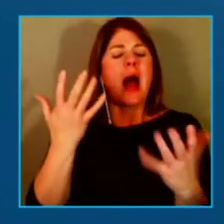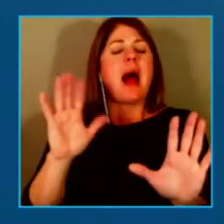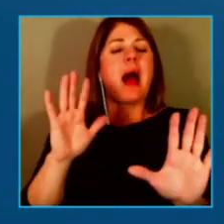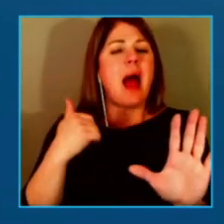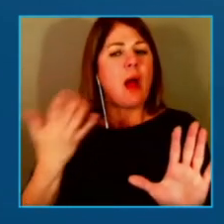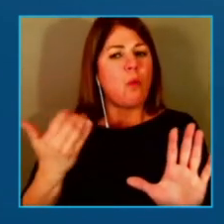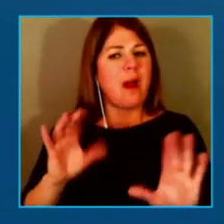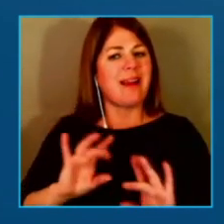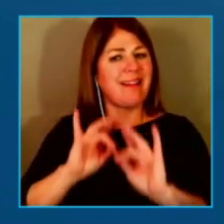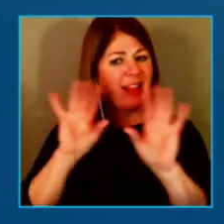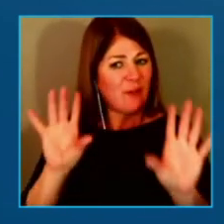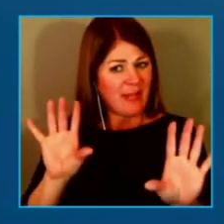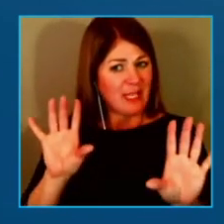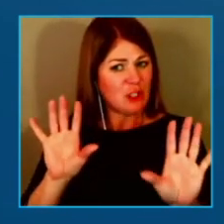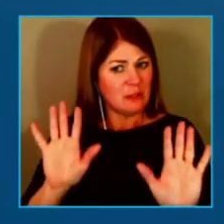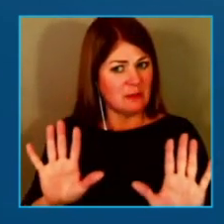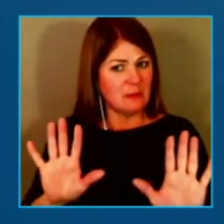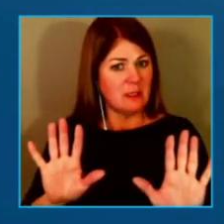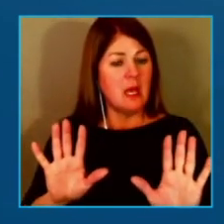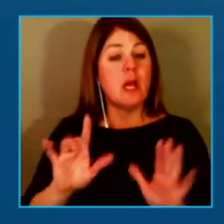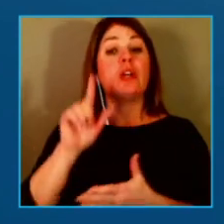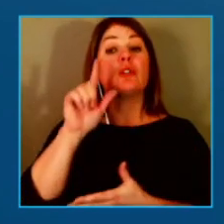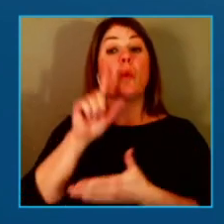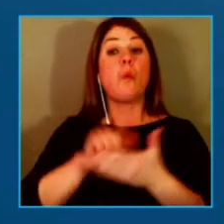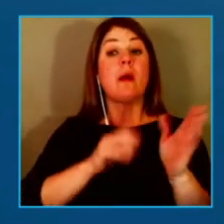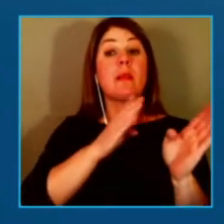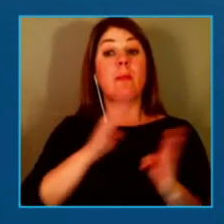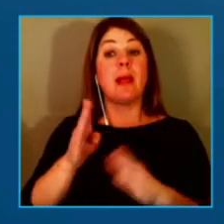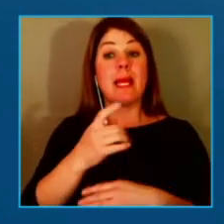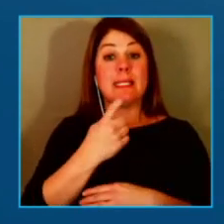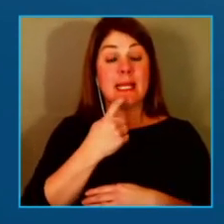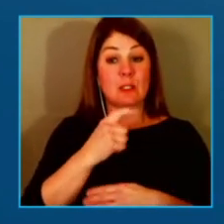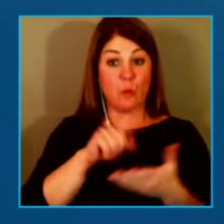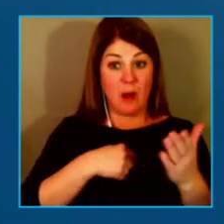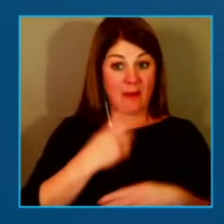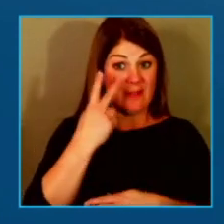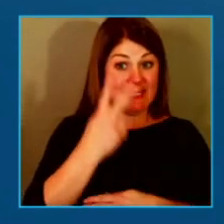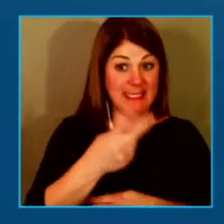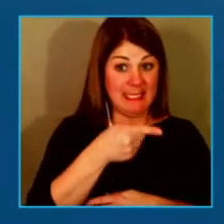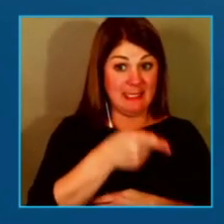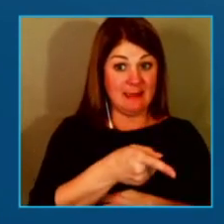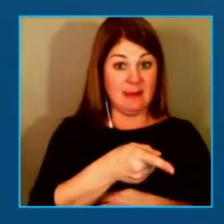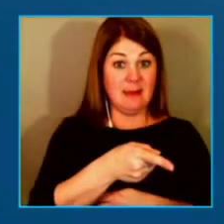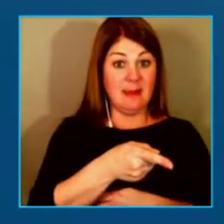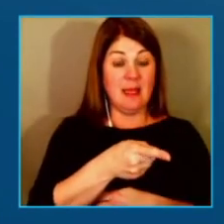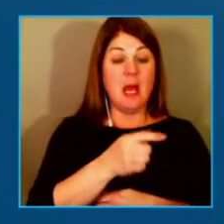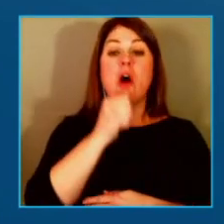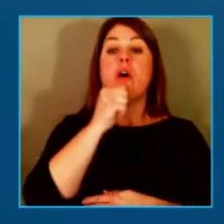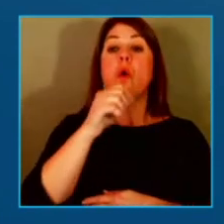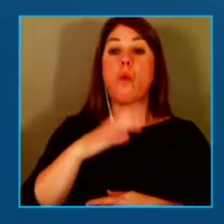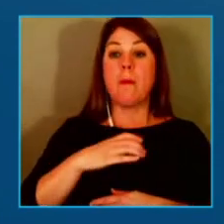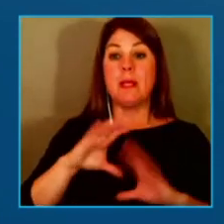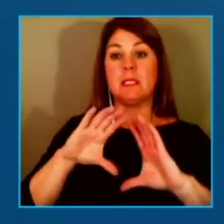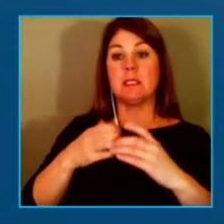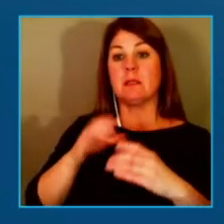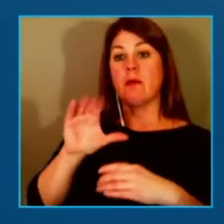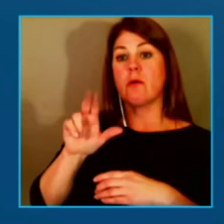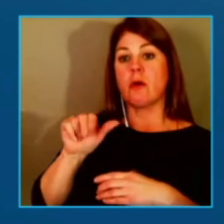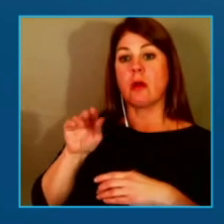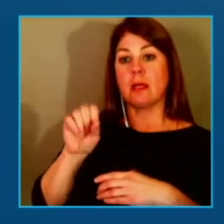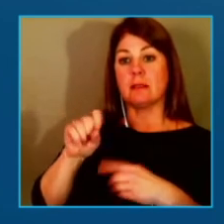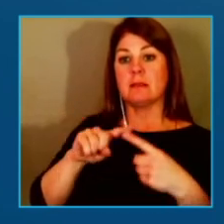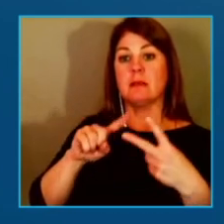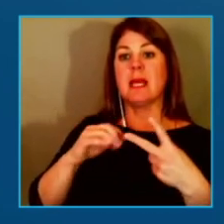I guess, because what is in that plan that I've seen is a women's caucus, a Young